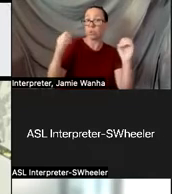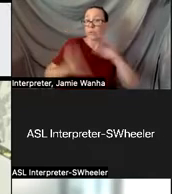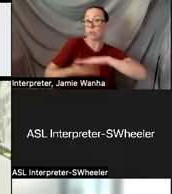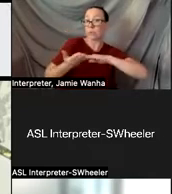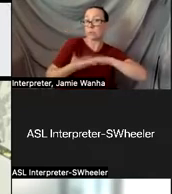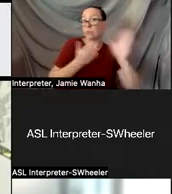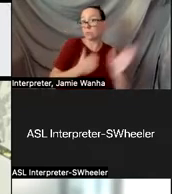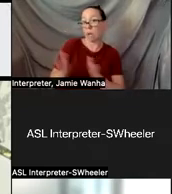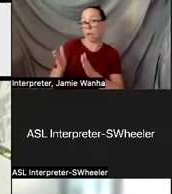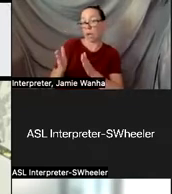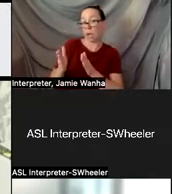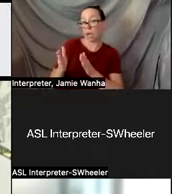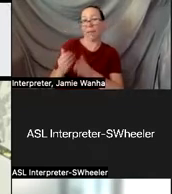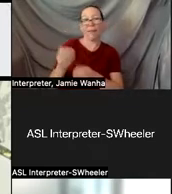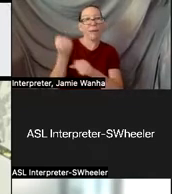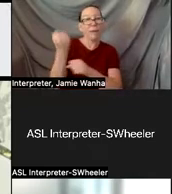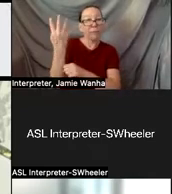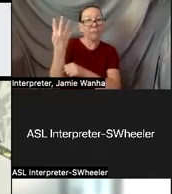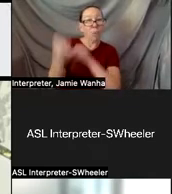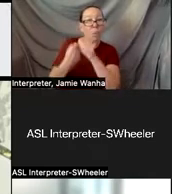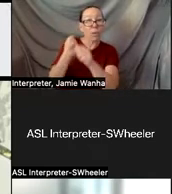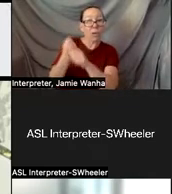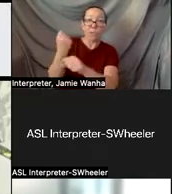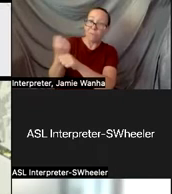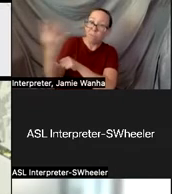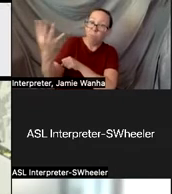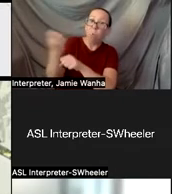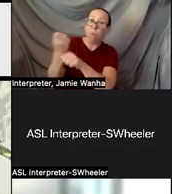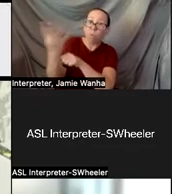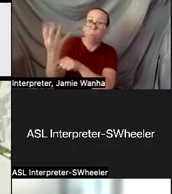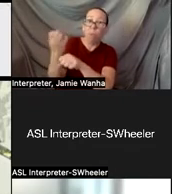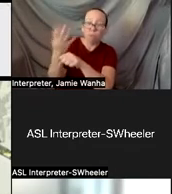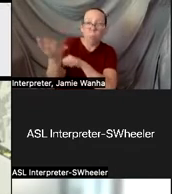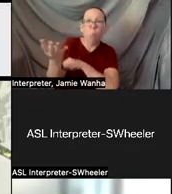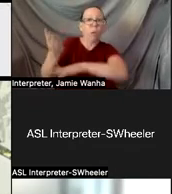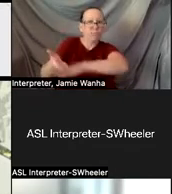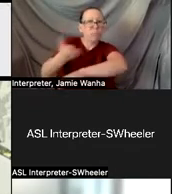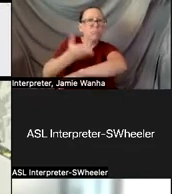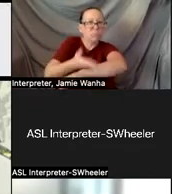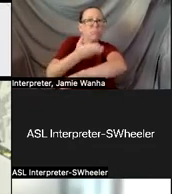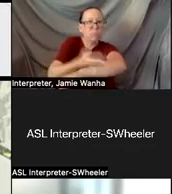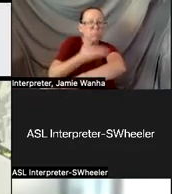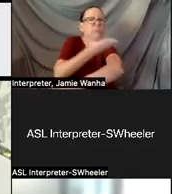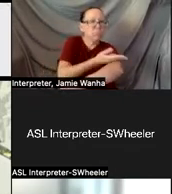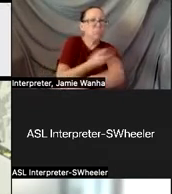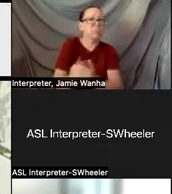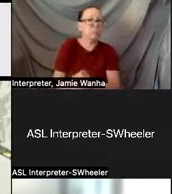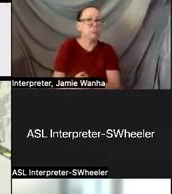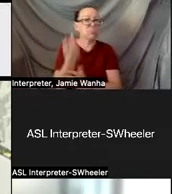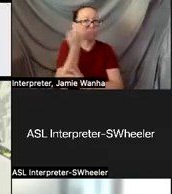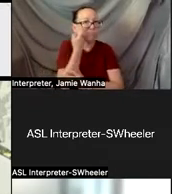fact, it's going up for approval just at the end of the month from the board, a brand new updated operational